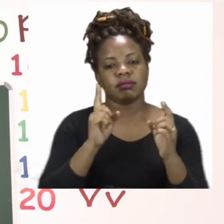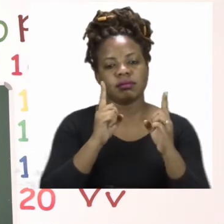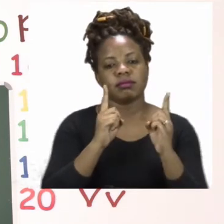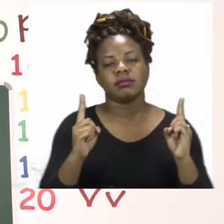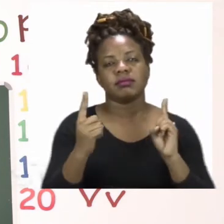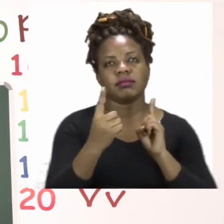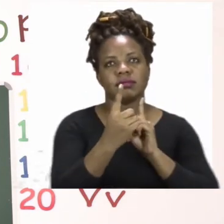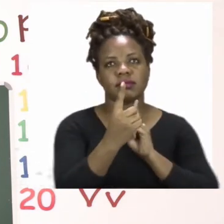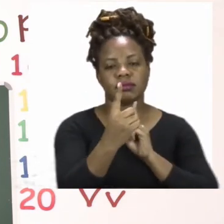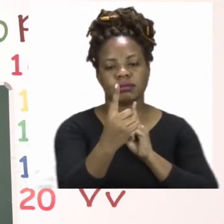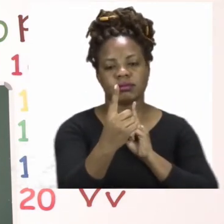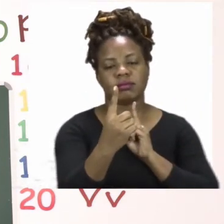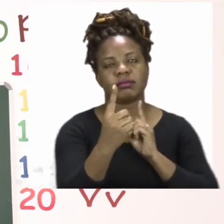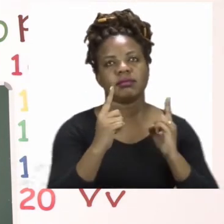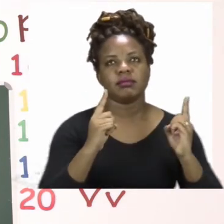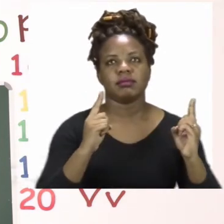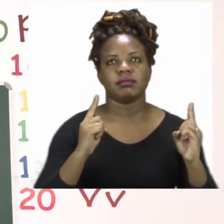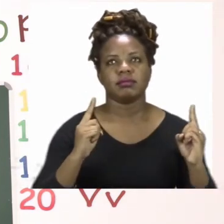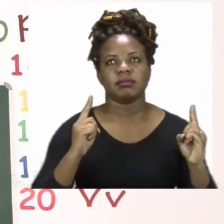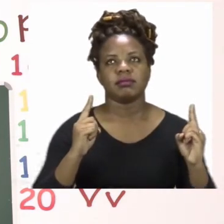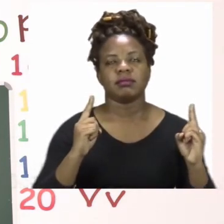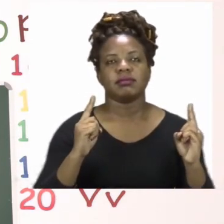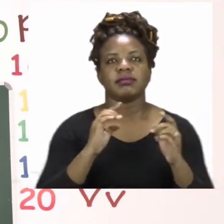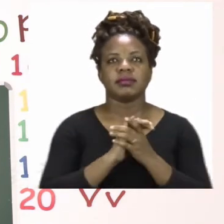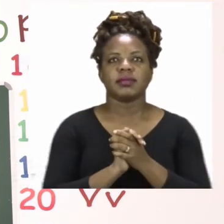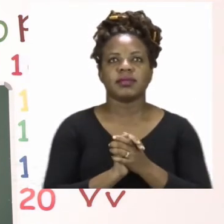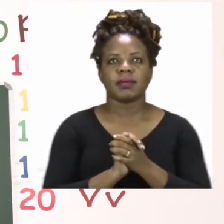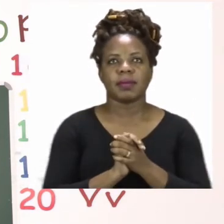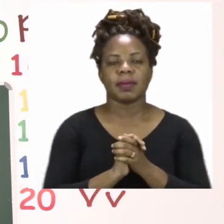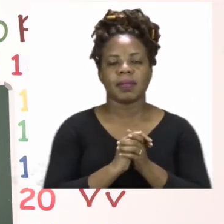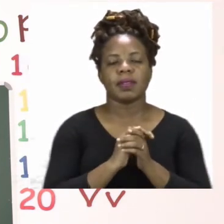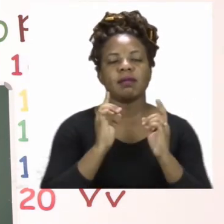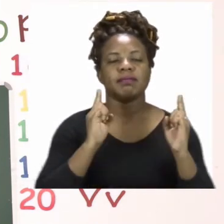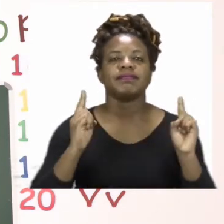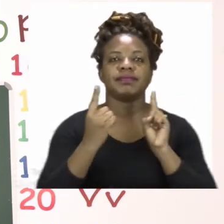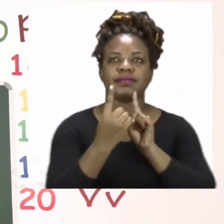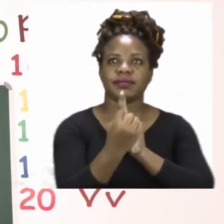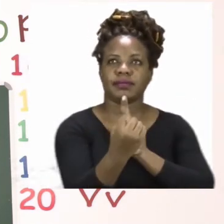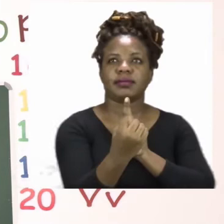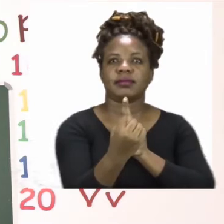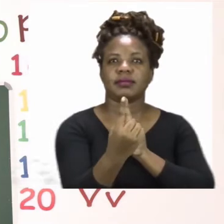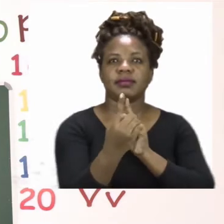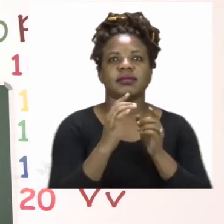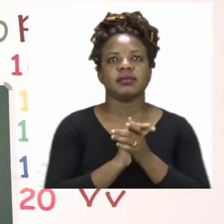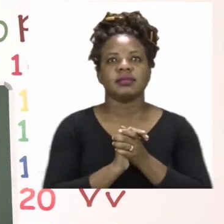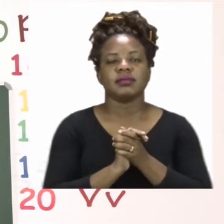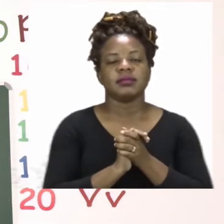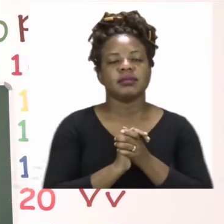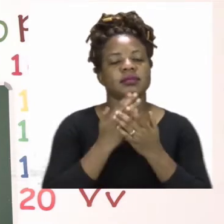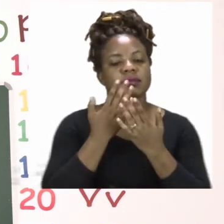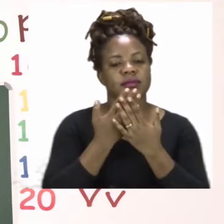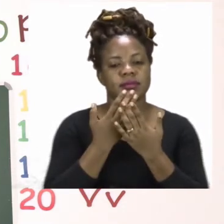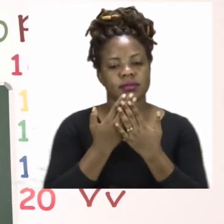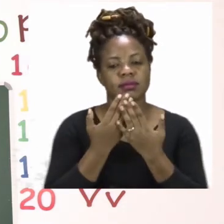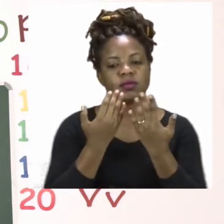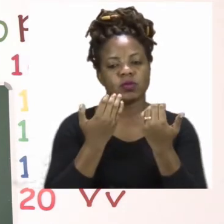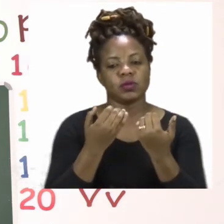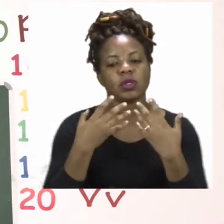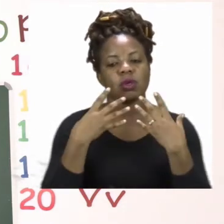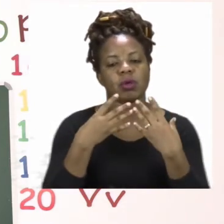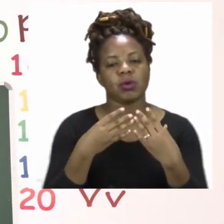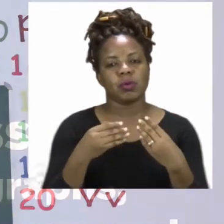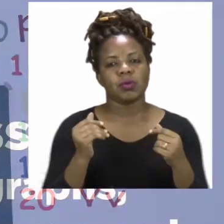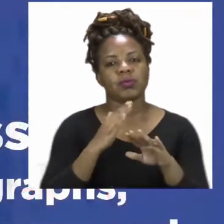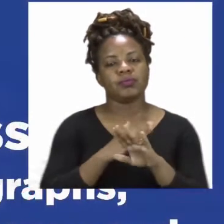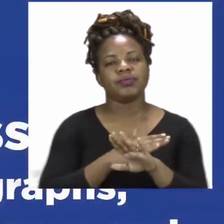by checking with your hands beside you or in front of you as well. Make sure your hands are dry before you touch